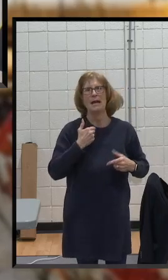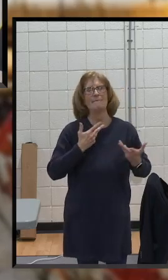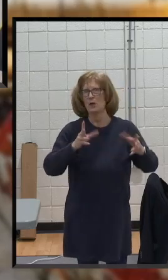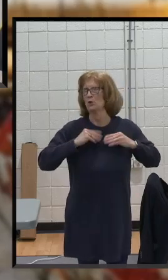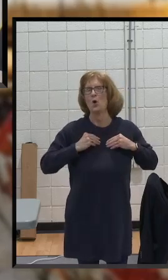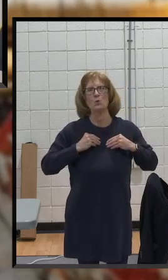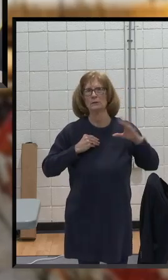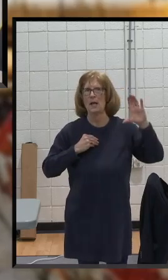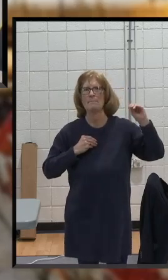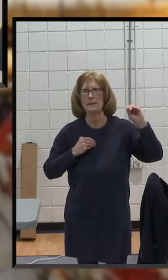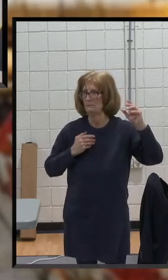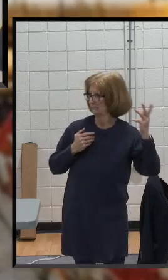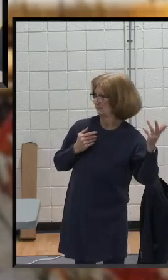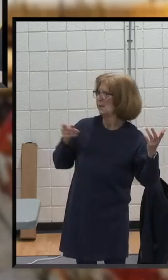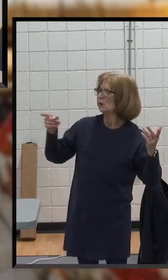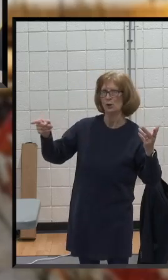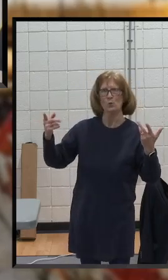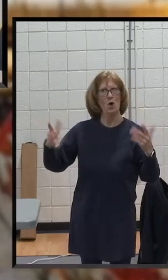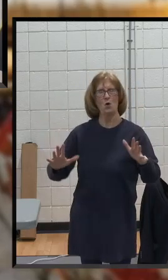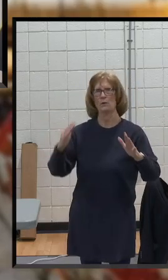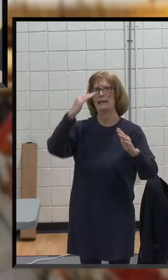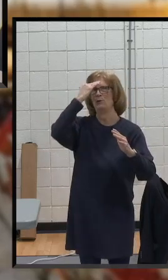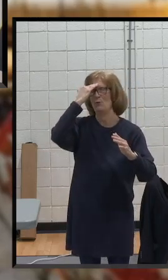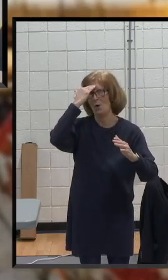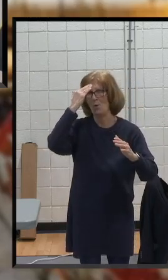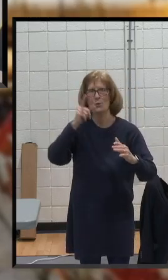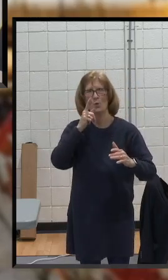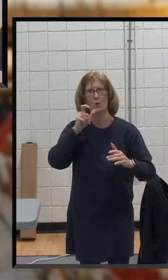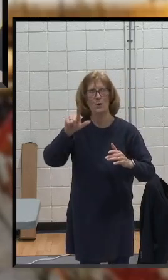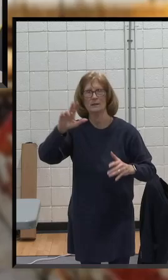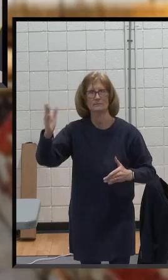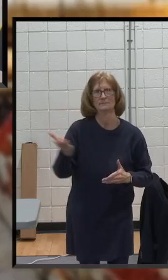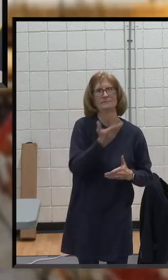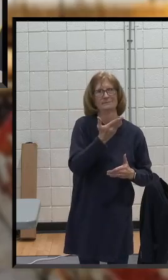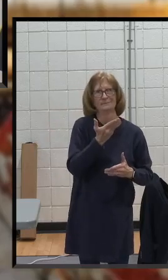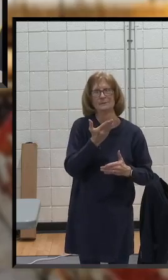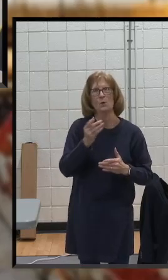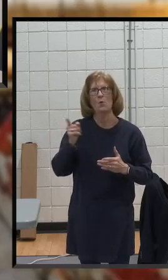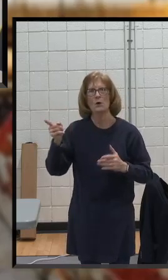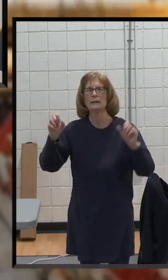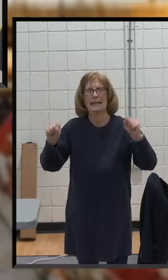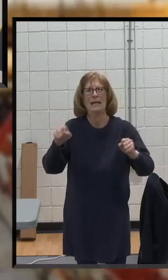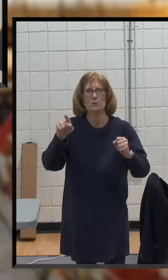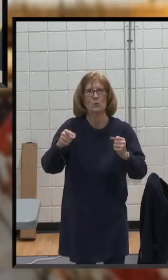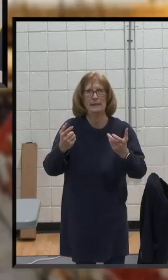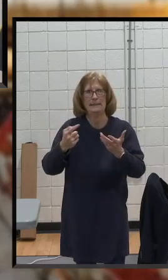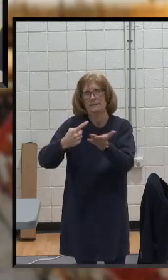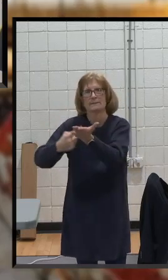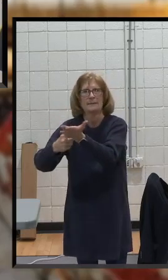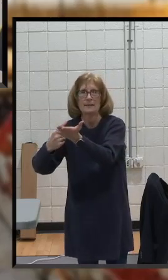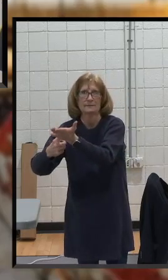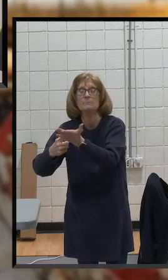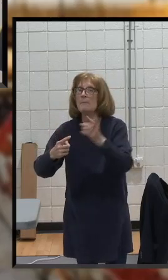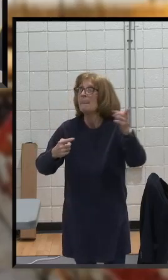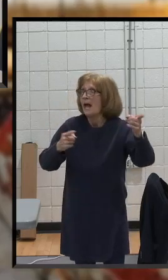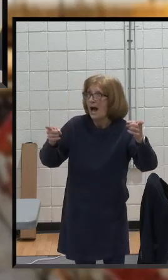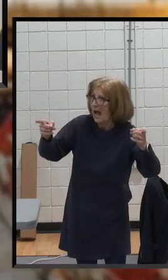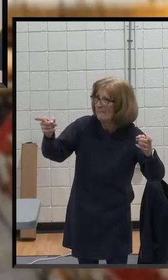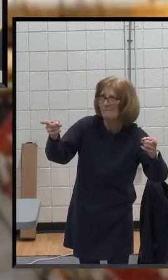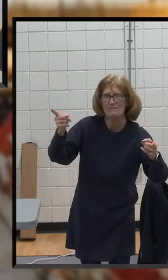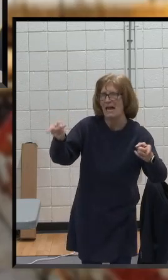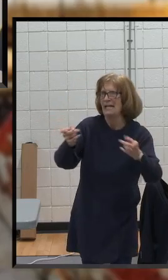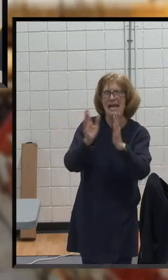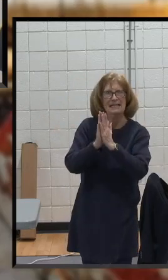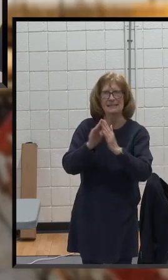So would it be the same way, or you looking into helping us get jobs too? When it first came here, I asked my very first